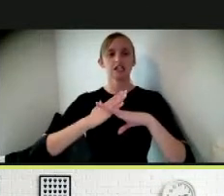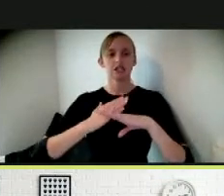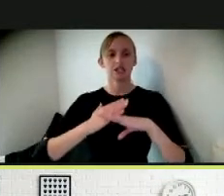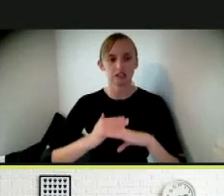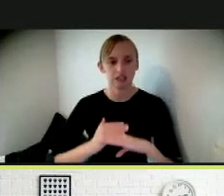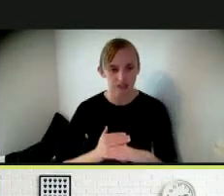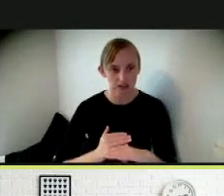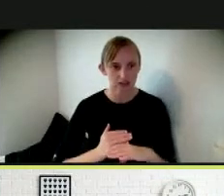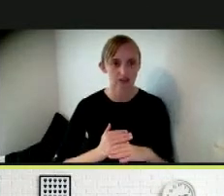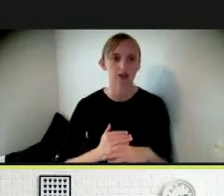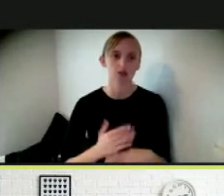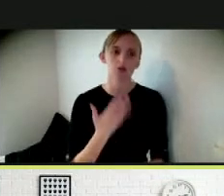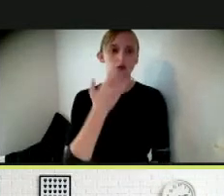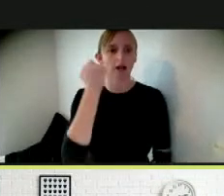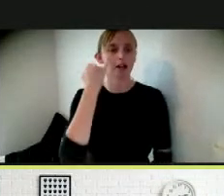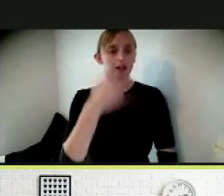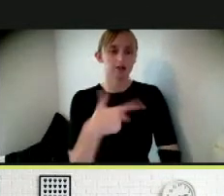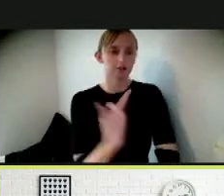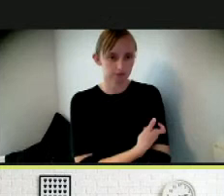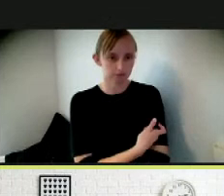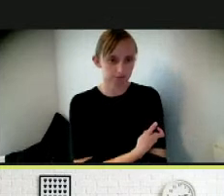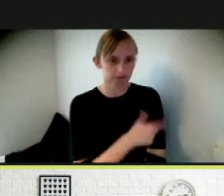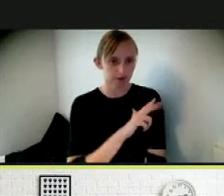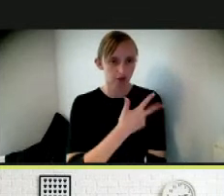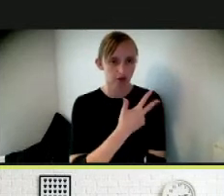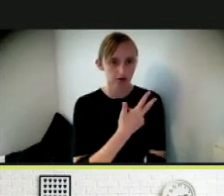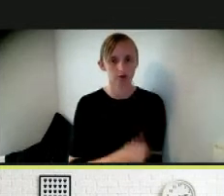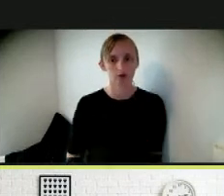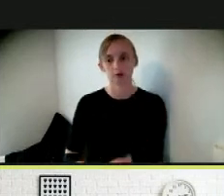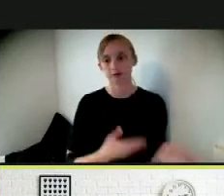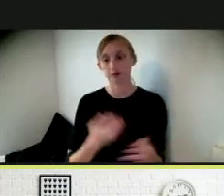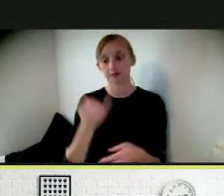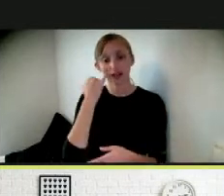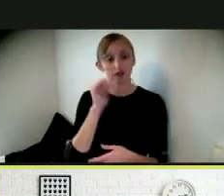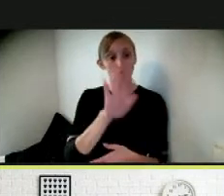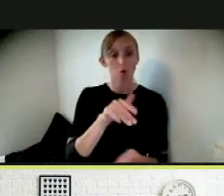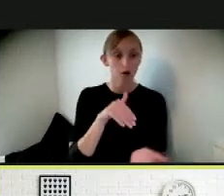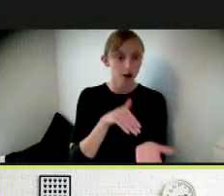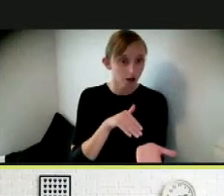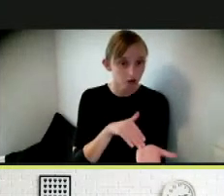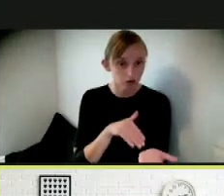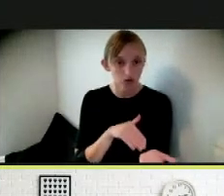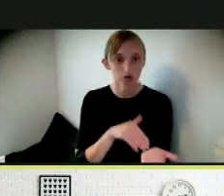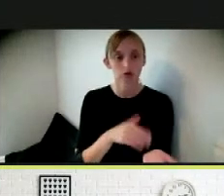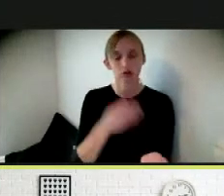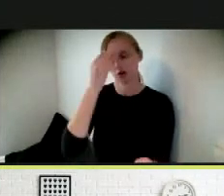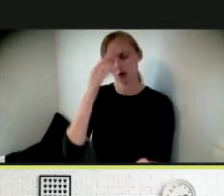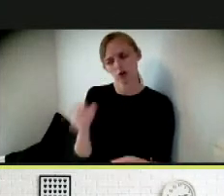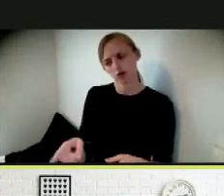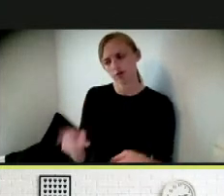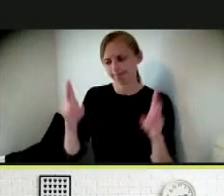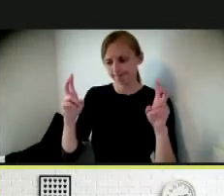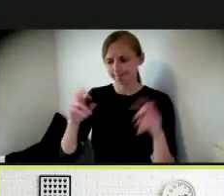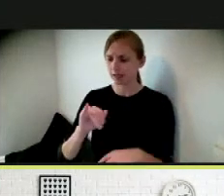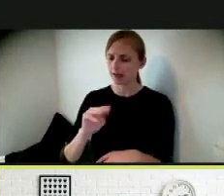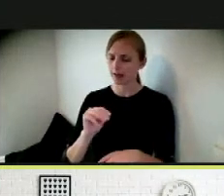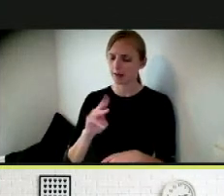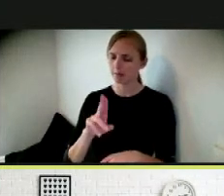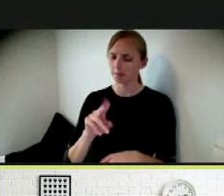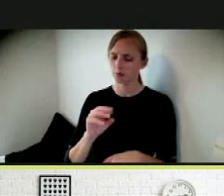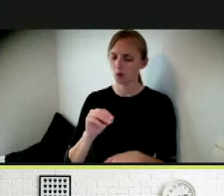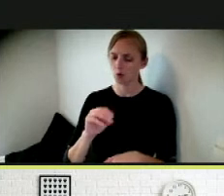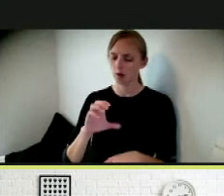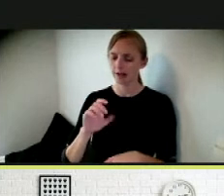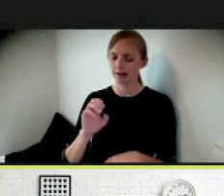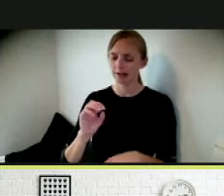been told by their doctor or their healthcare provider that they are immunocompromised. So it is